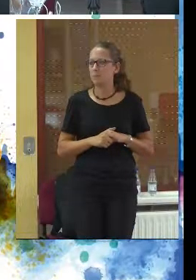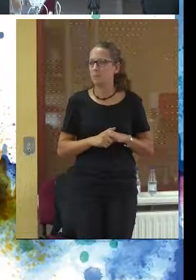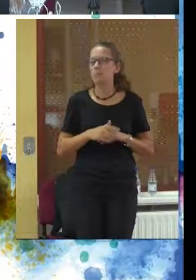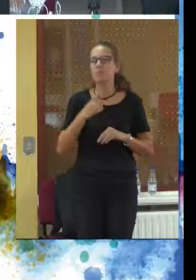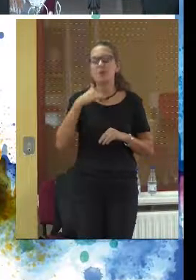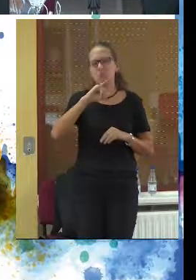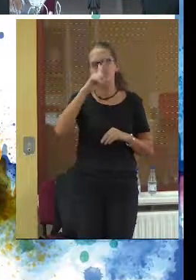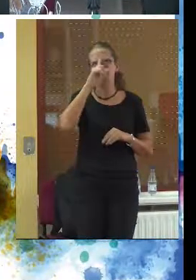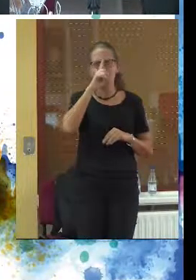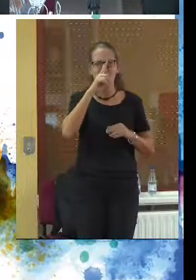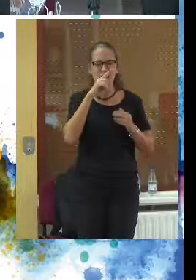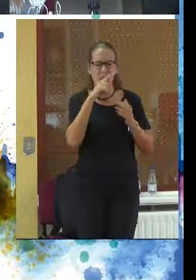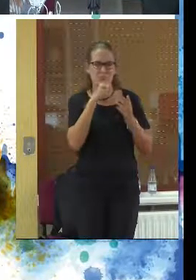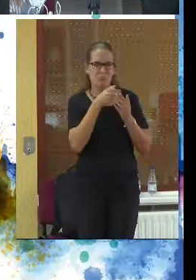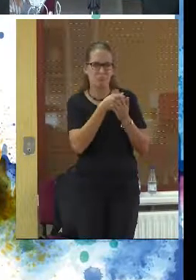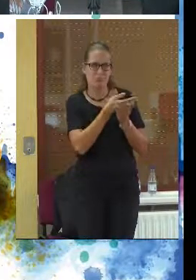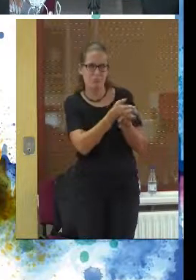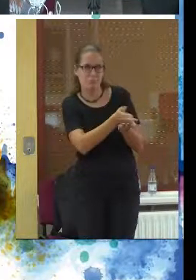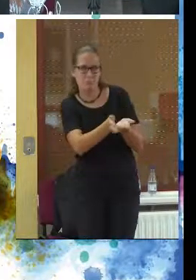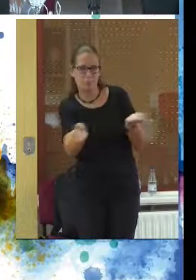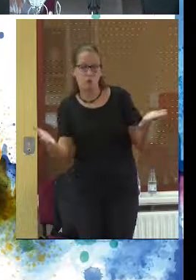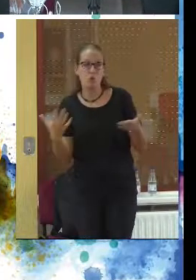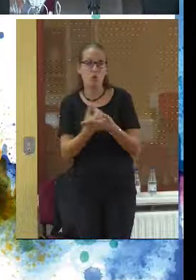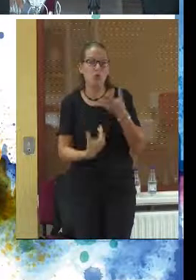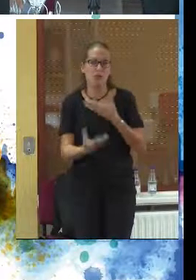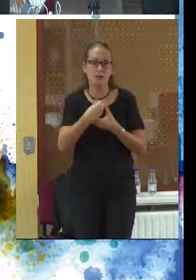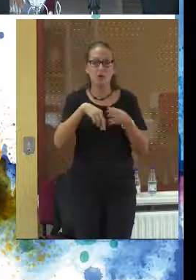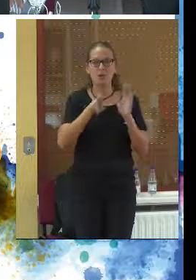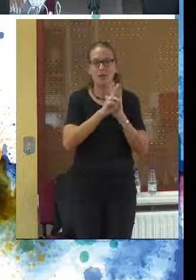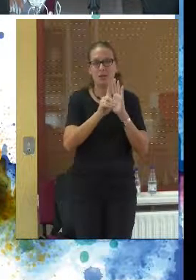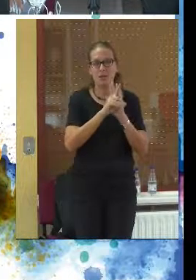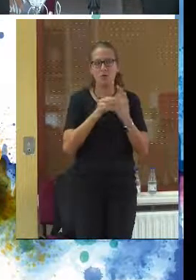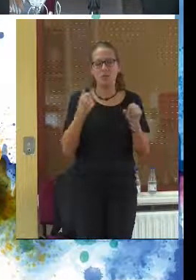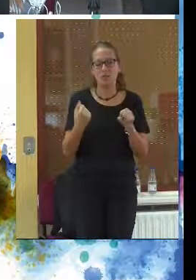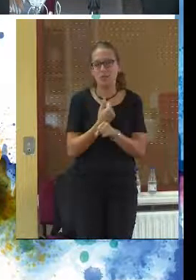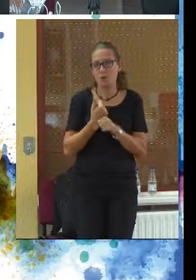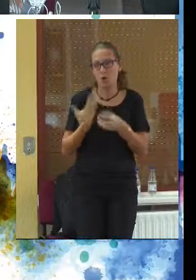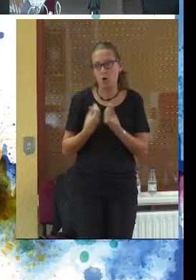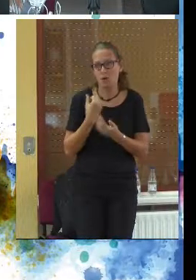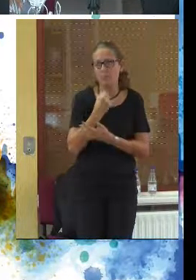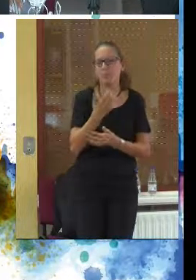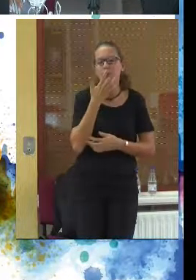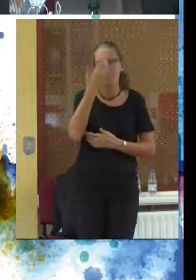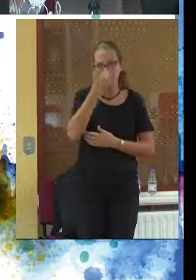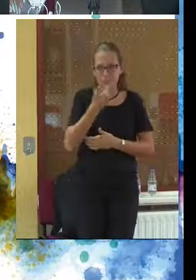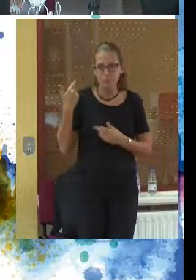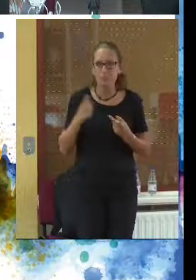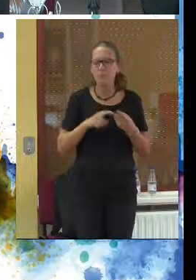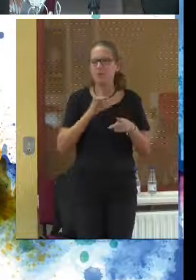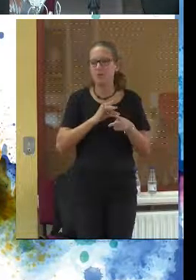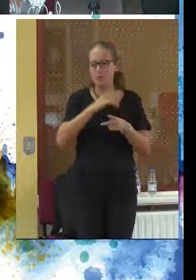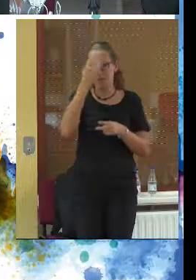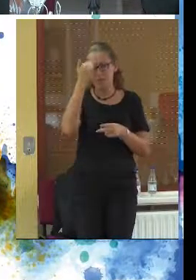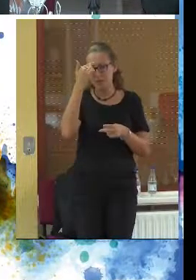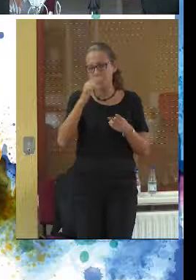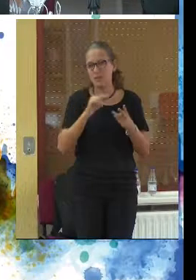With different users, all the users of the royal decree, so the